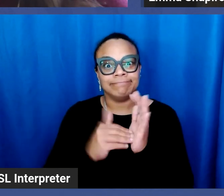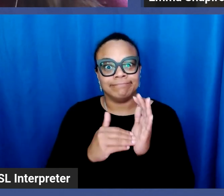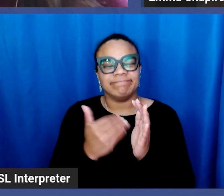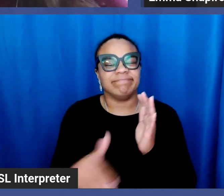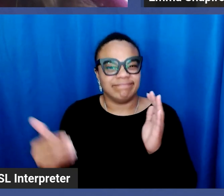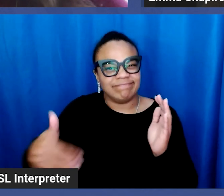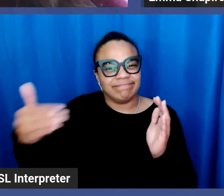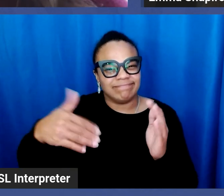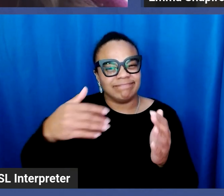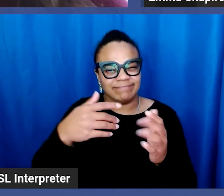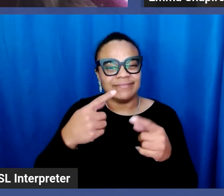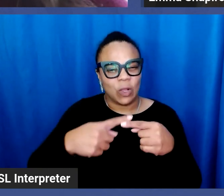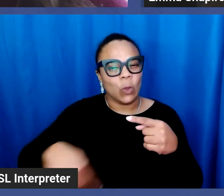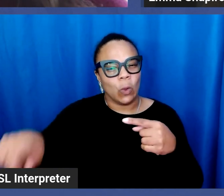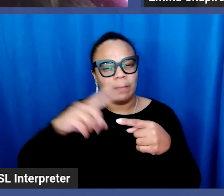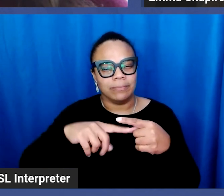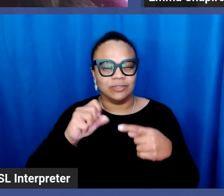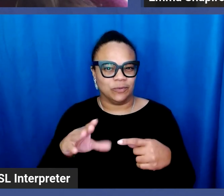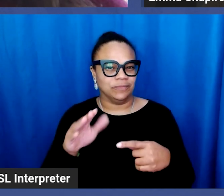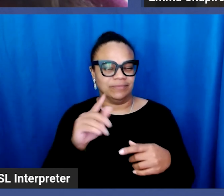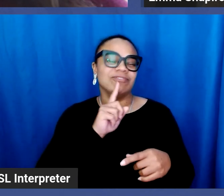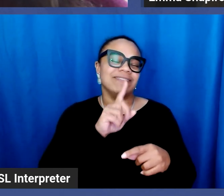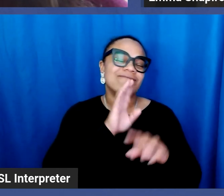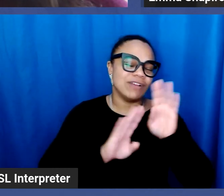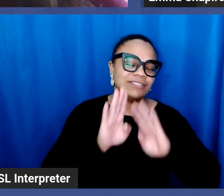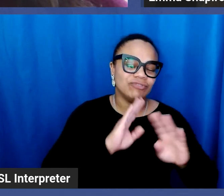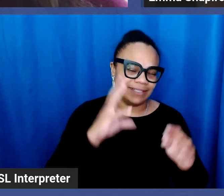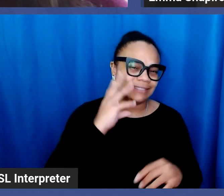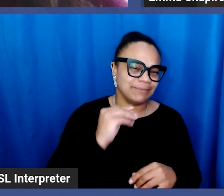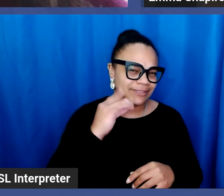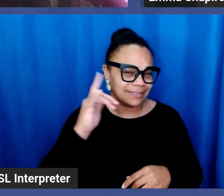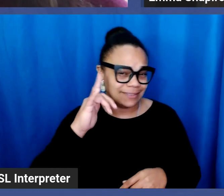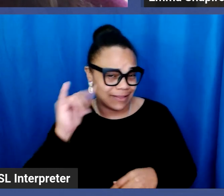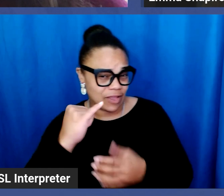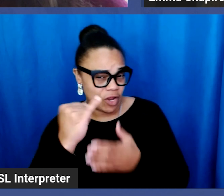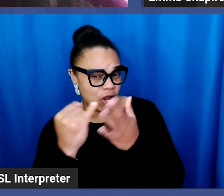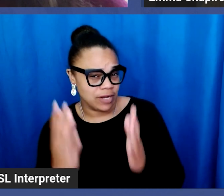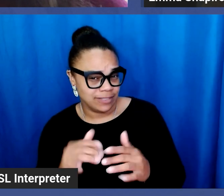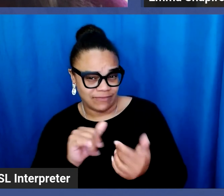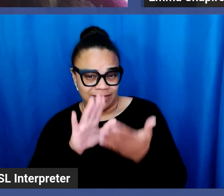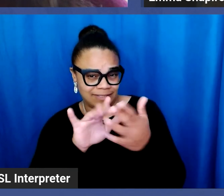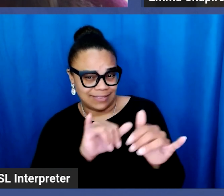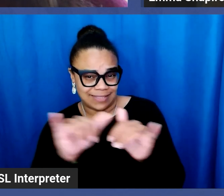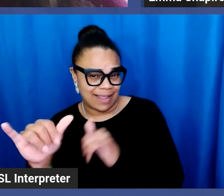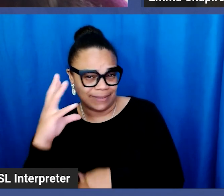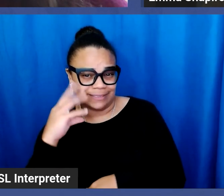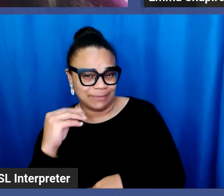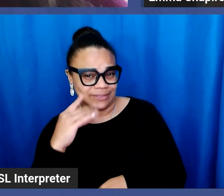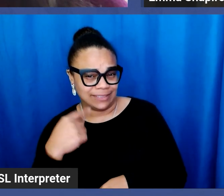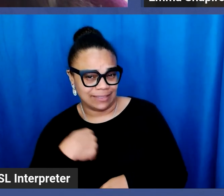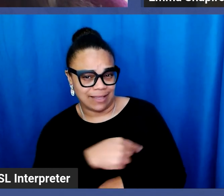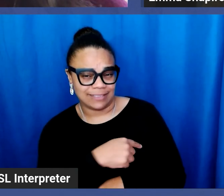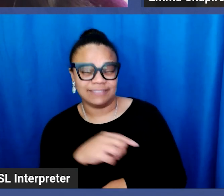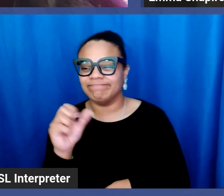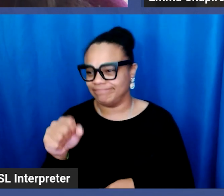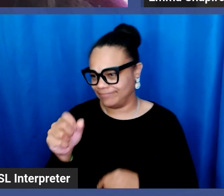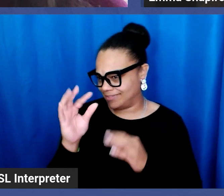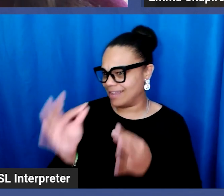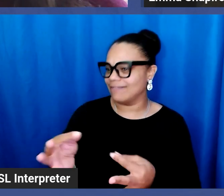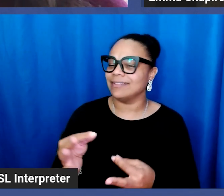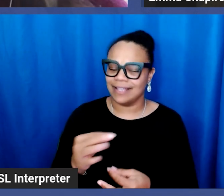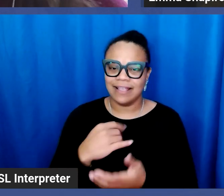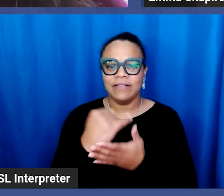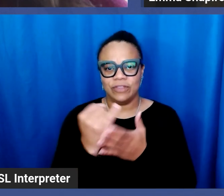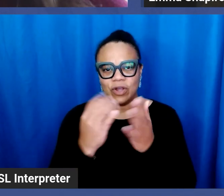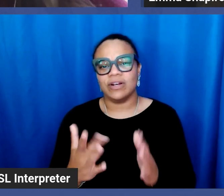like artists are having a similar experience to us. Yes, definitely. And artists are getting a fatigue from